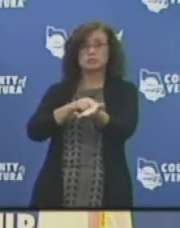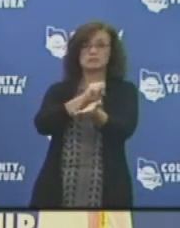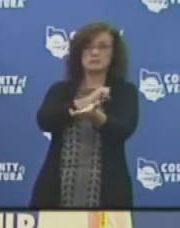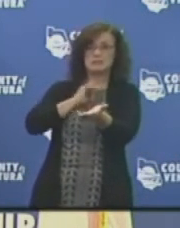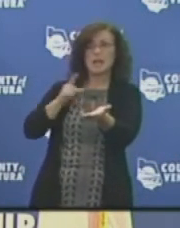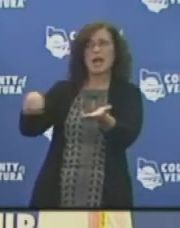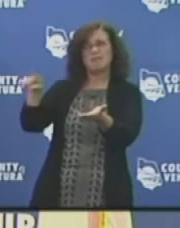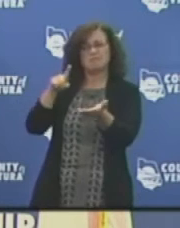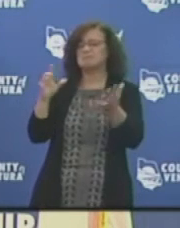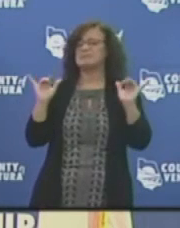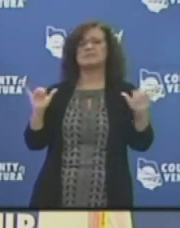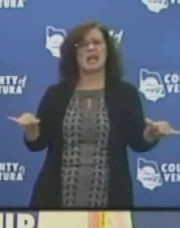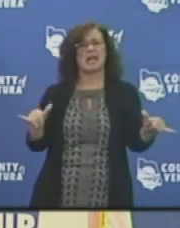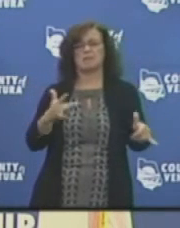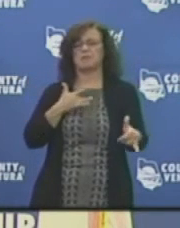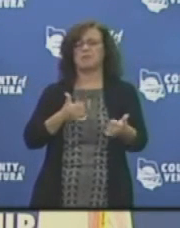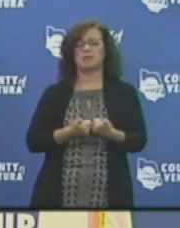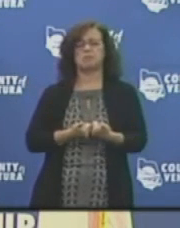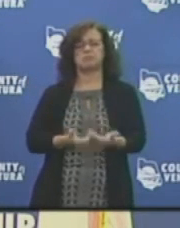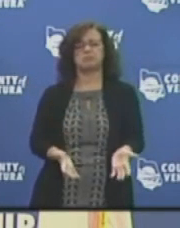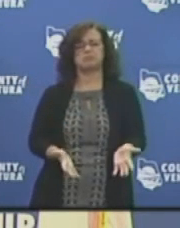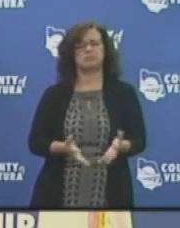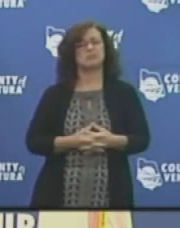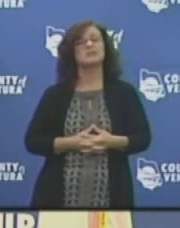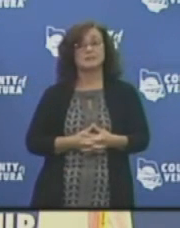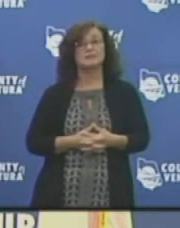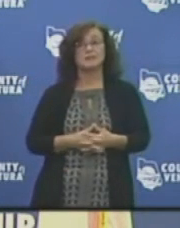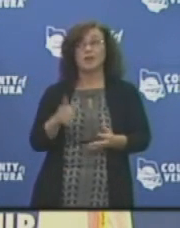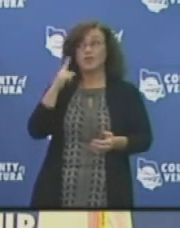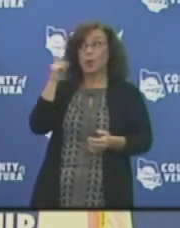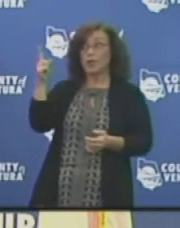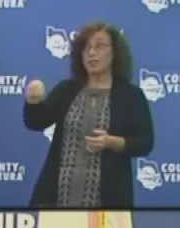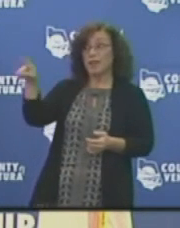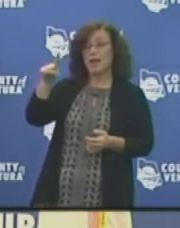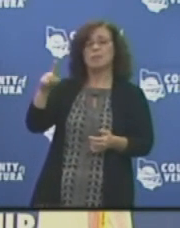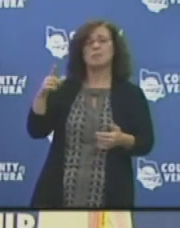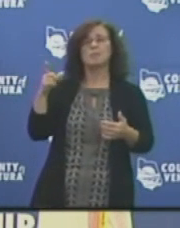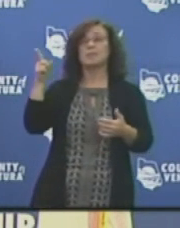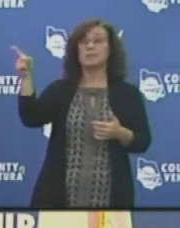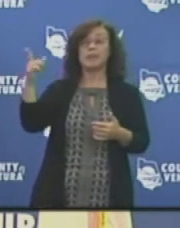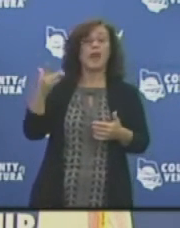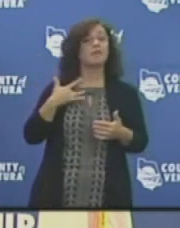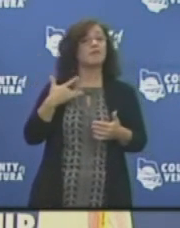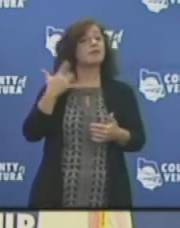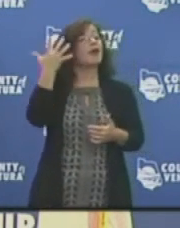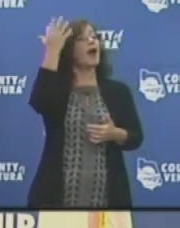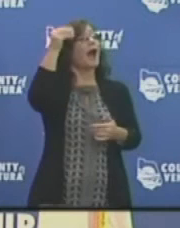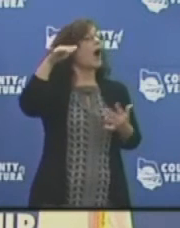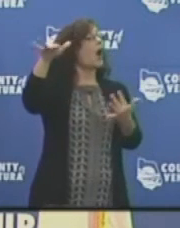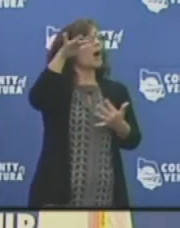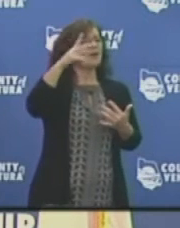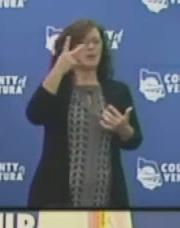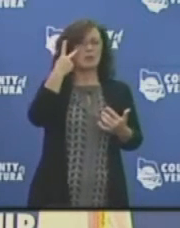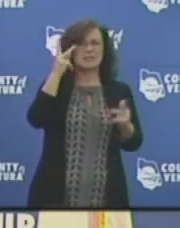I'll just share a message that for them it's disheartening to go into the community and see people having large gatherings